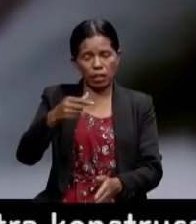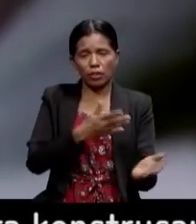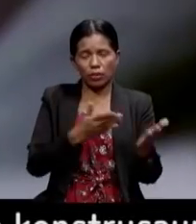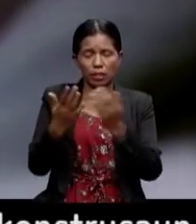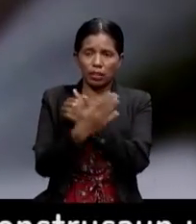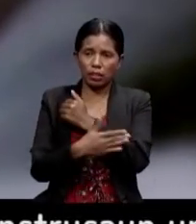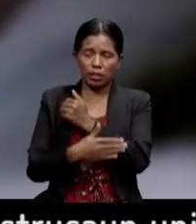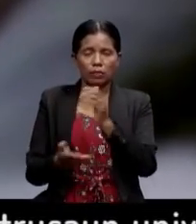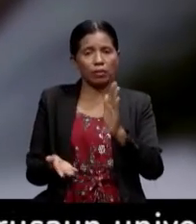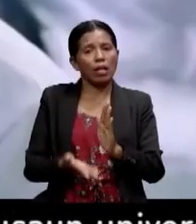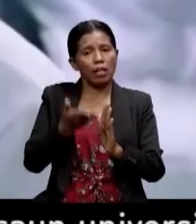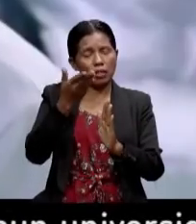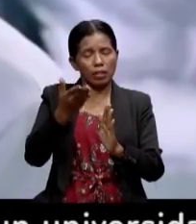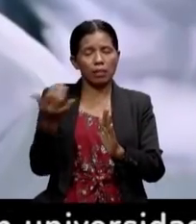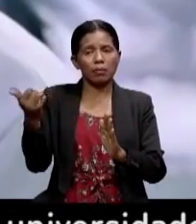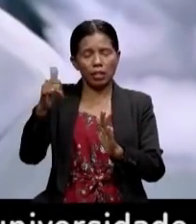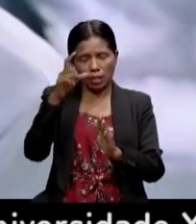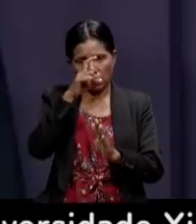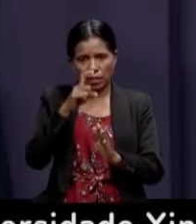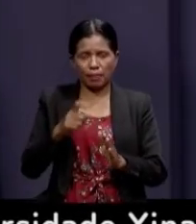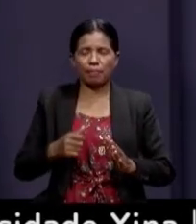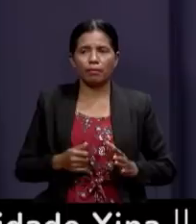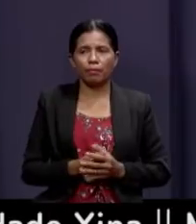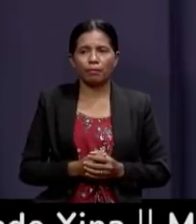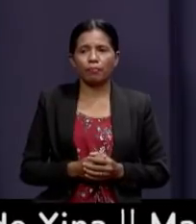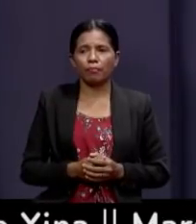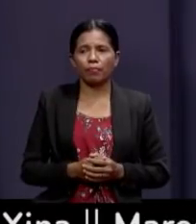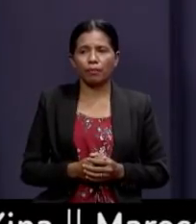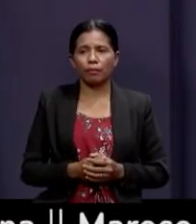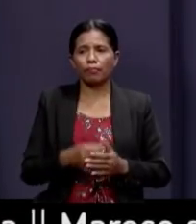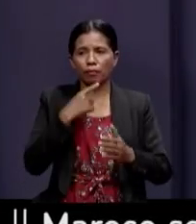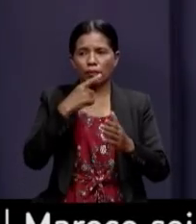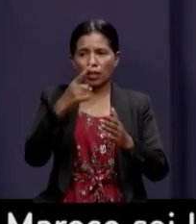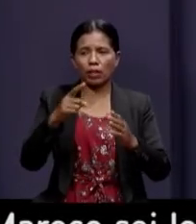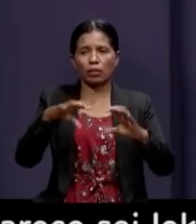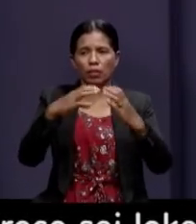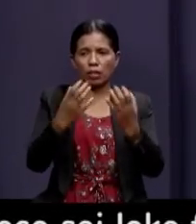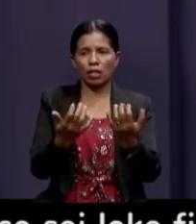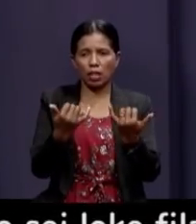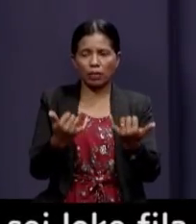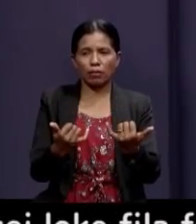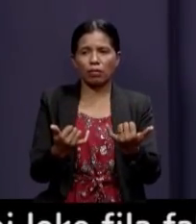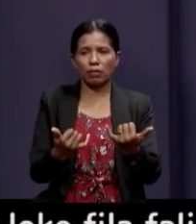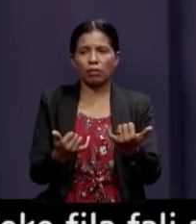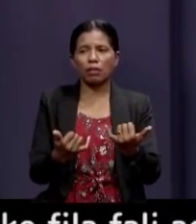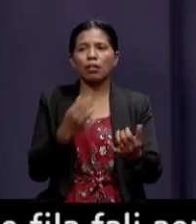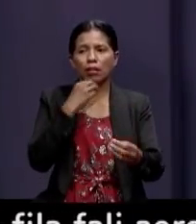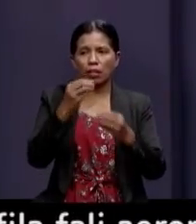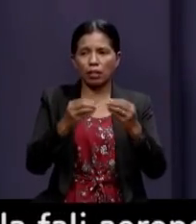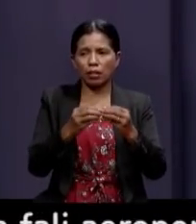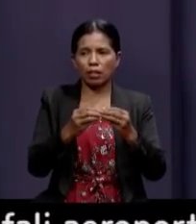atu assai restrição sira ba idade. Based on the best medical advice, there is now it's interesting